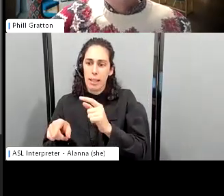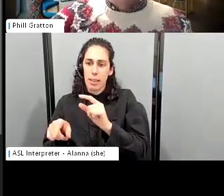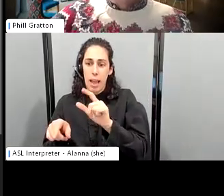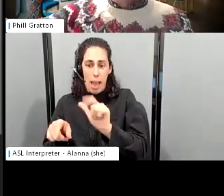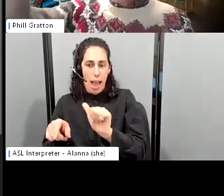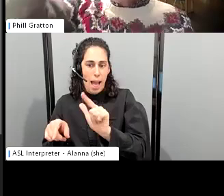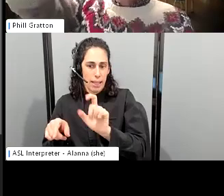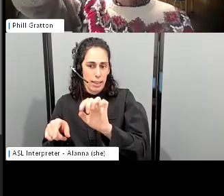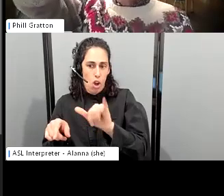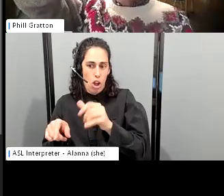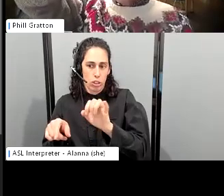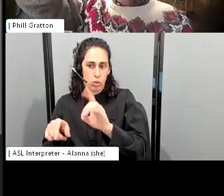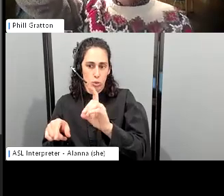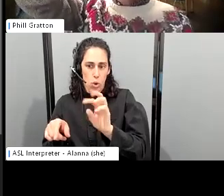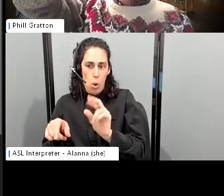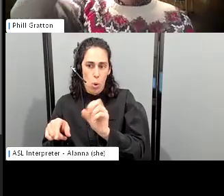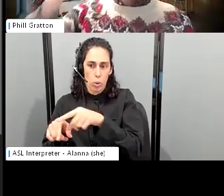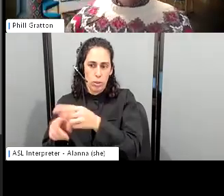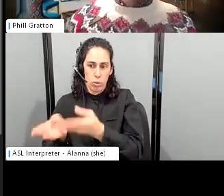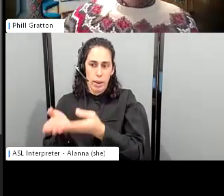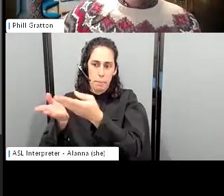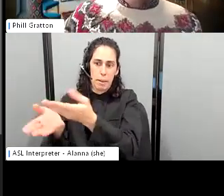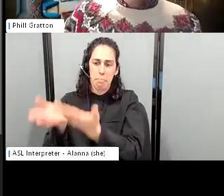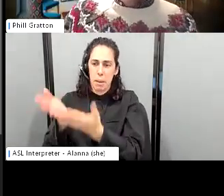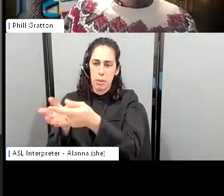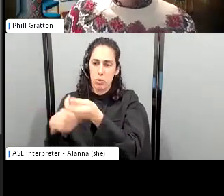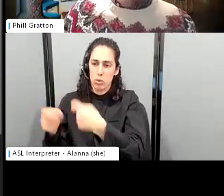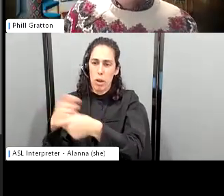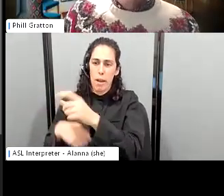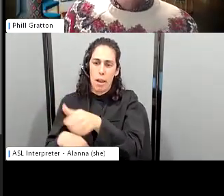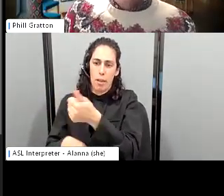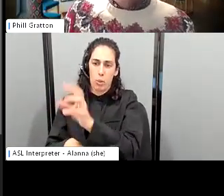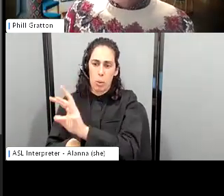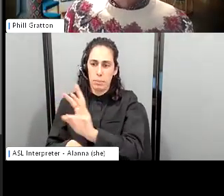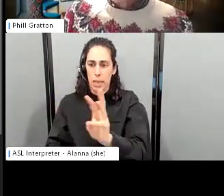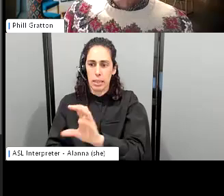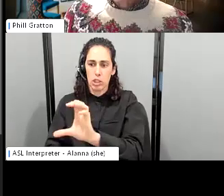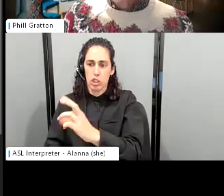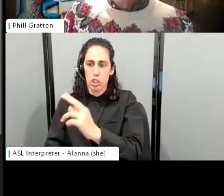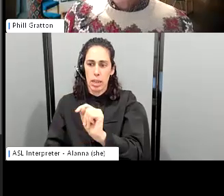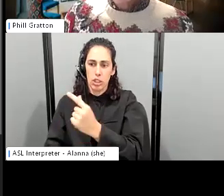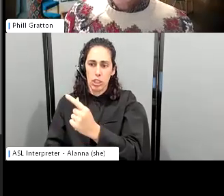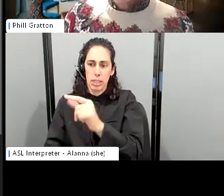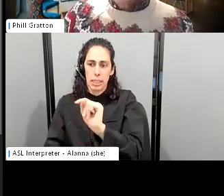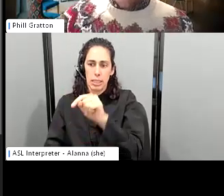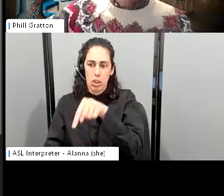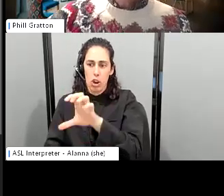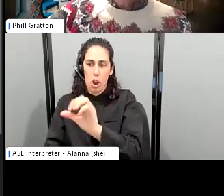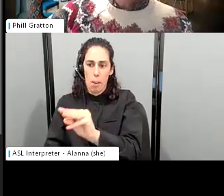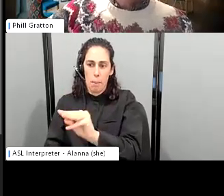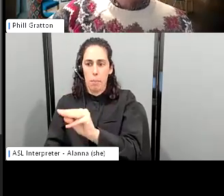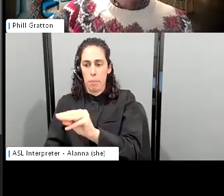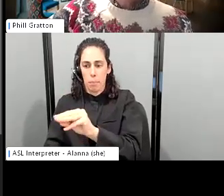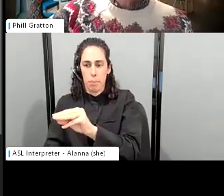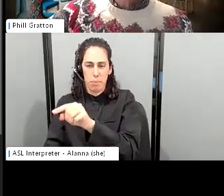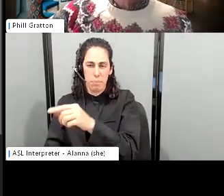chat.openai.com. Maybe you've clicked on a different link when you went to it, Cassandra. So try that, and hopefully that will work. Thanks, Alejandro. Yeah.